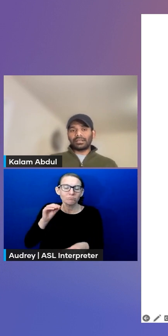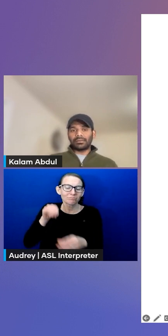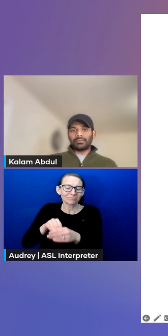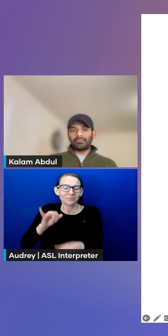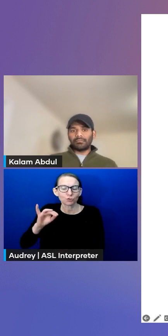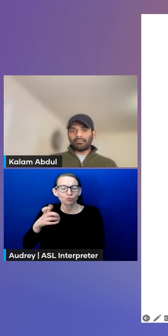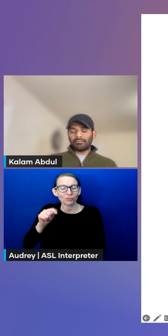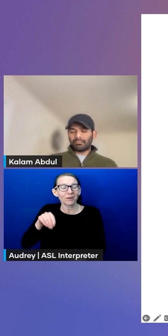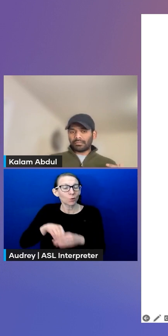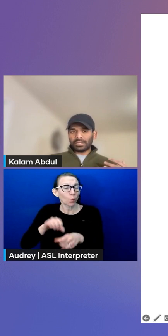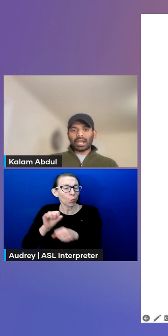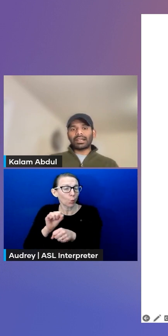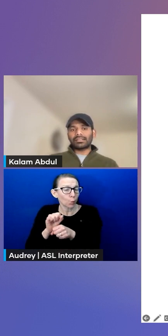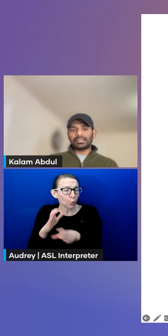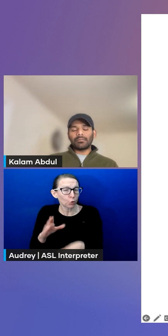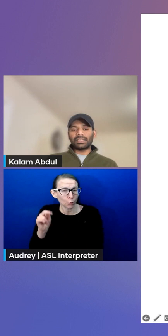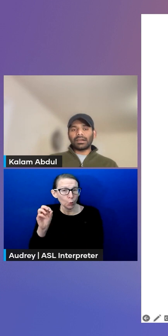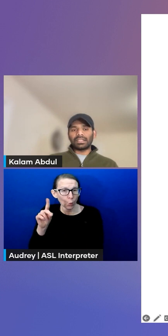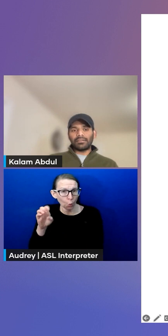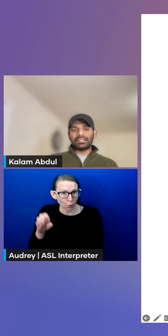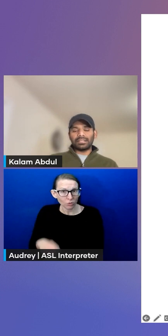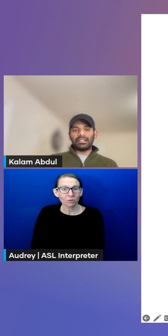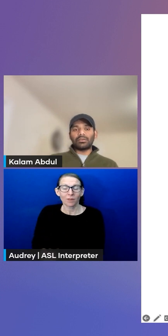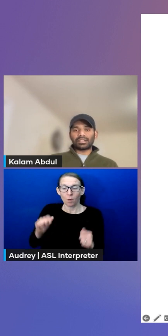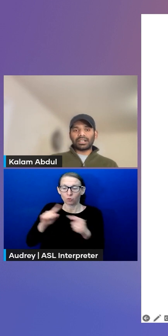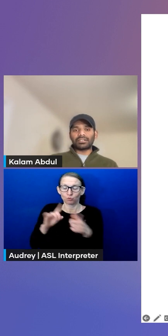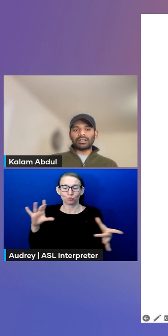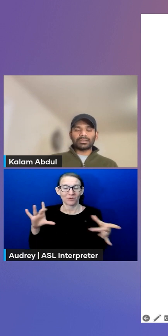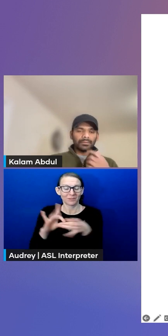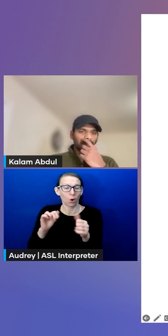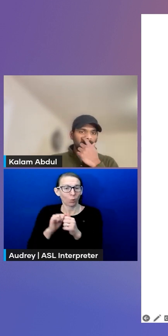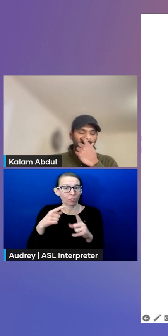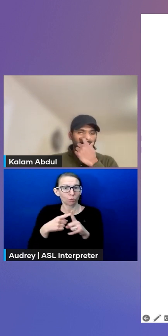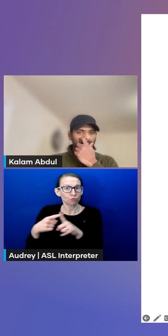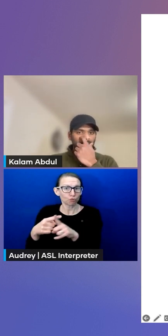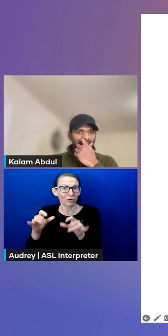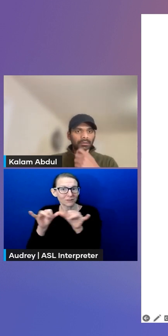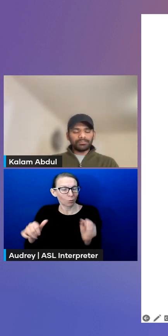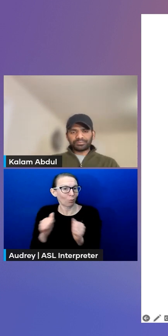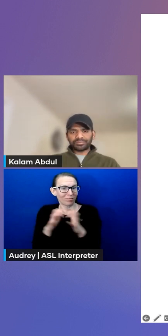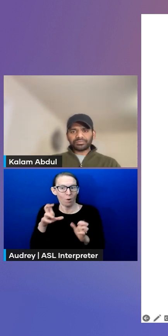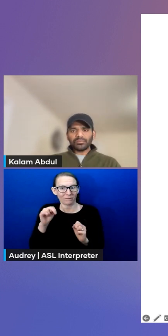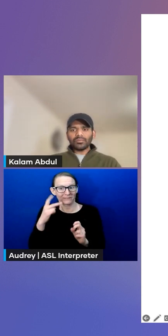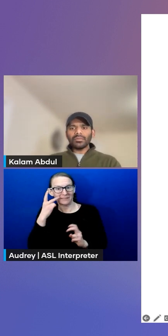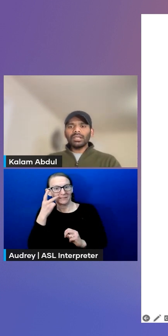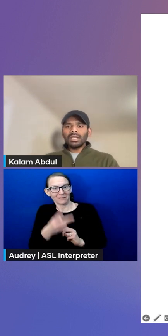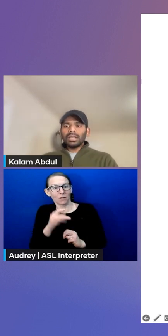connect to the target system without even seeing those credentials, right? So